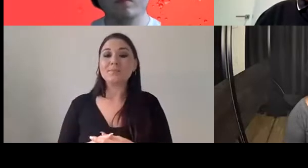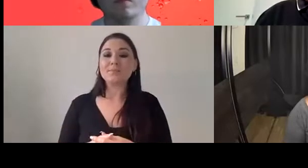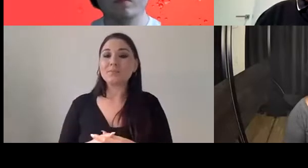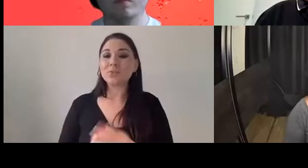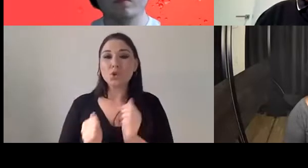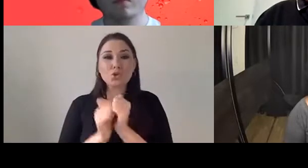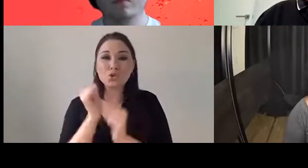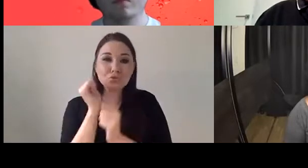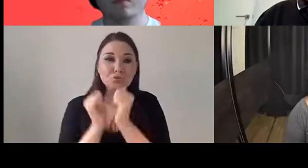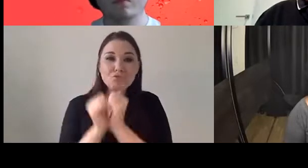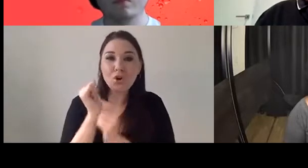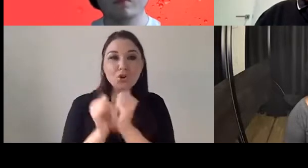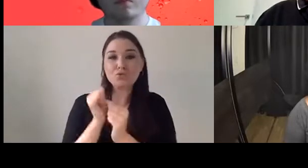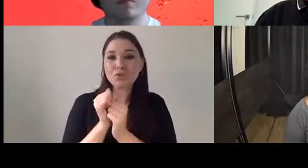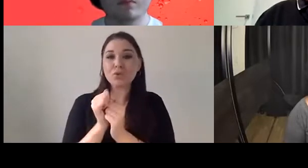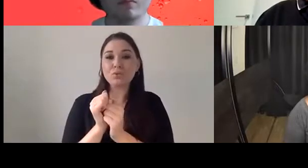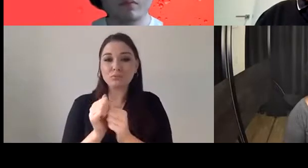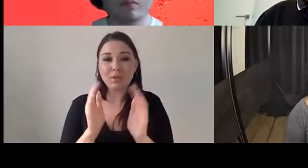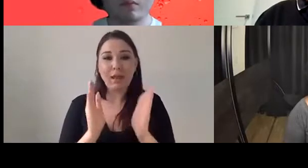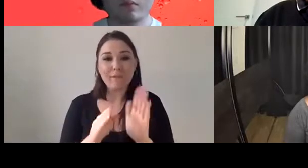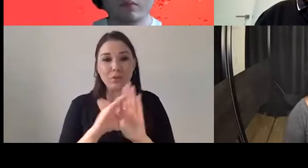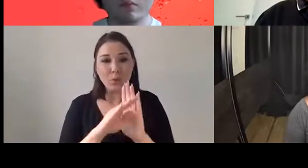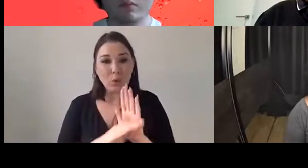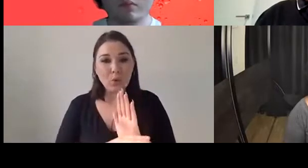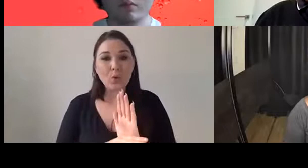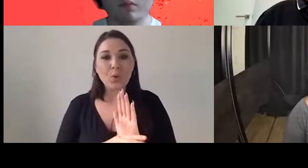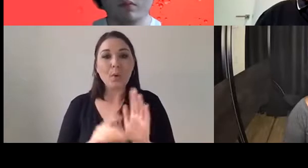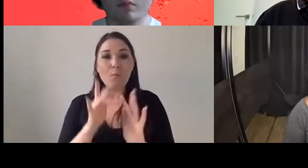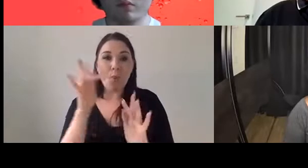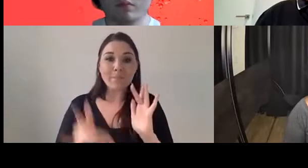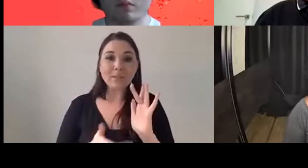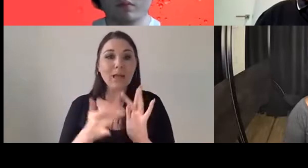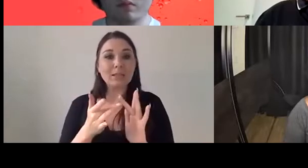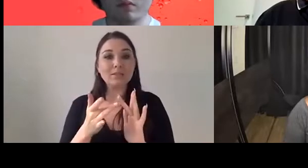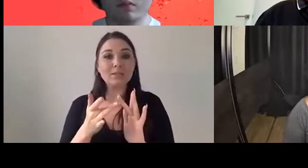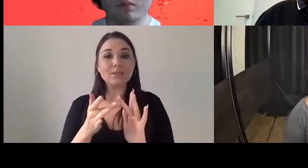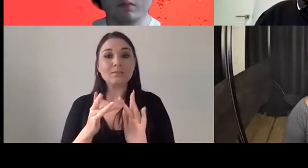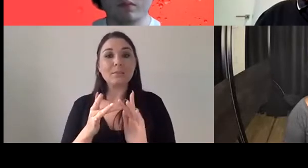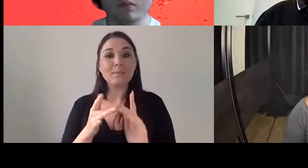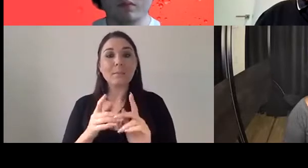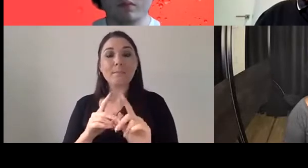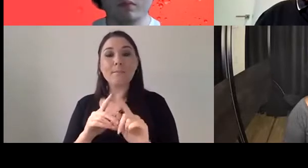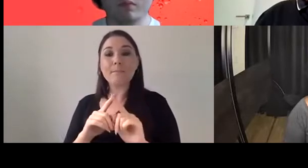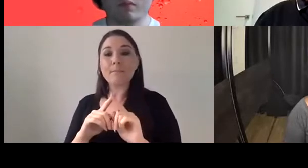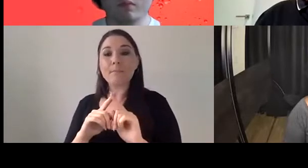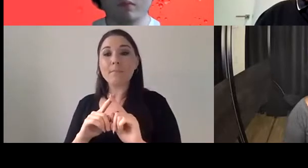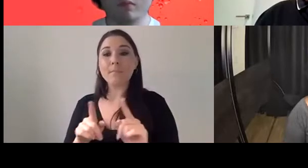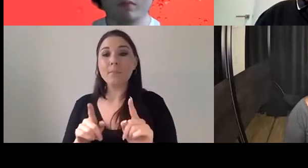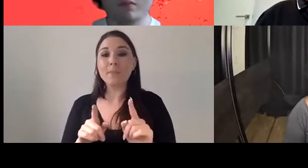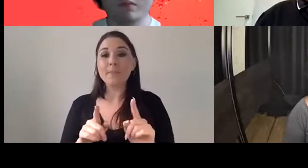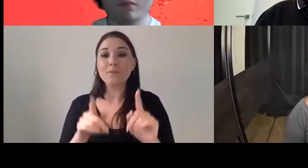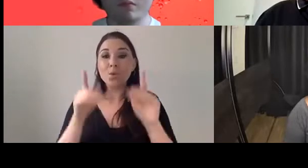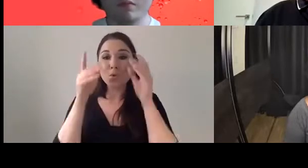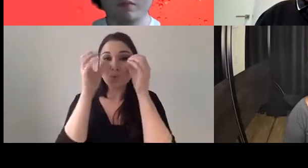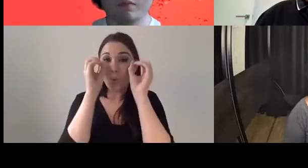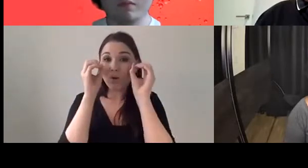structural constructs in terms of putting websites together. But another shout out for Google is